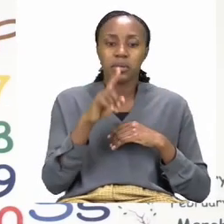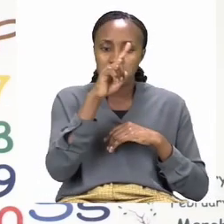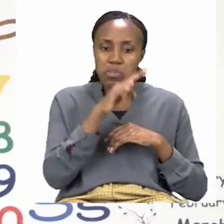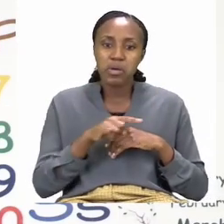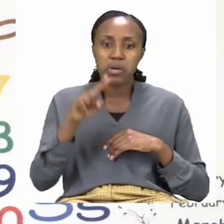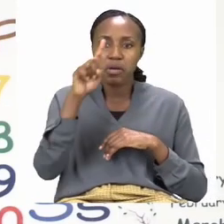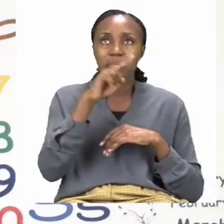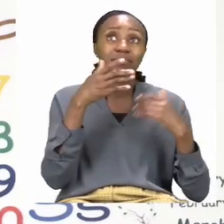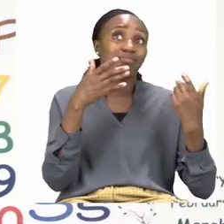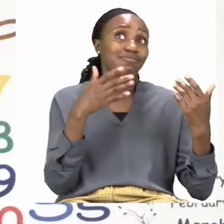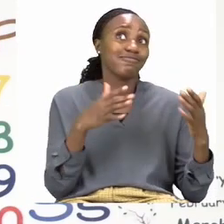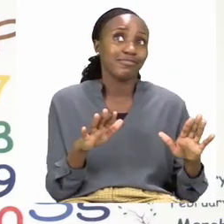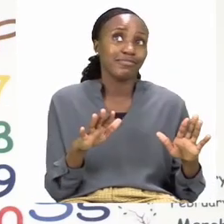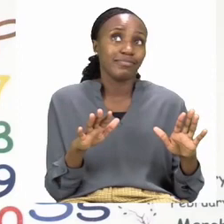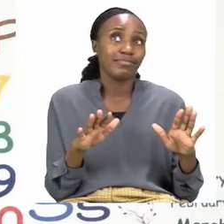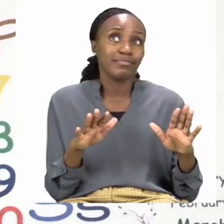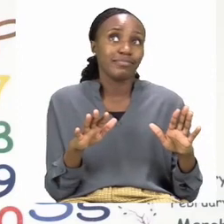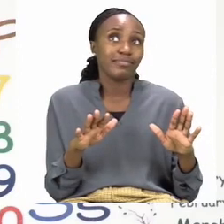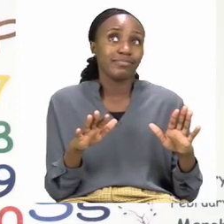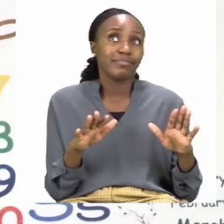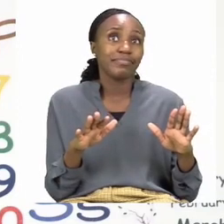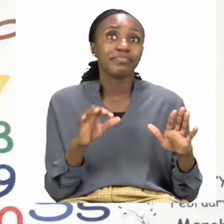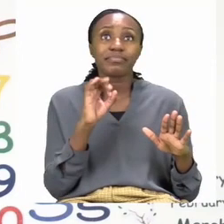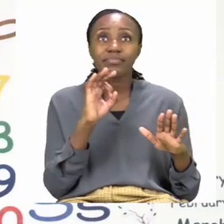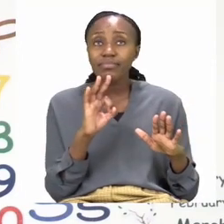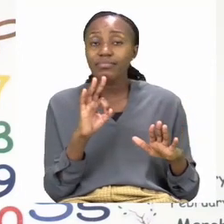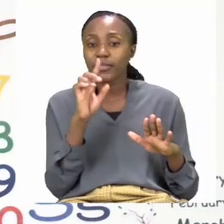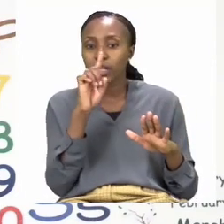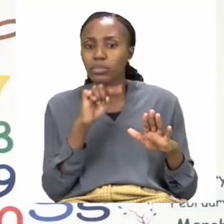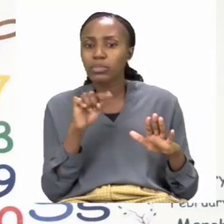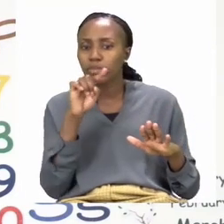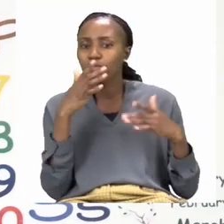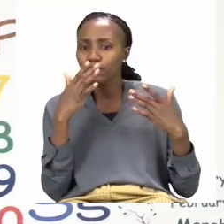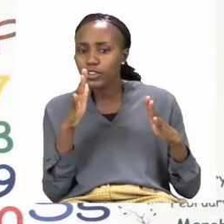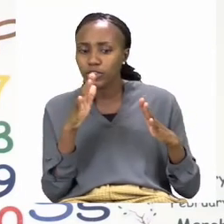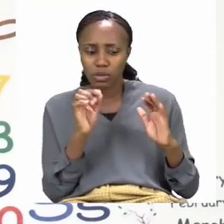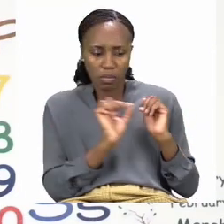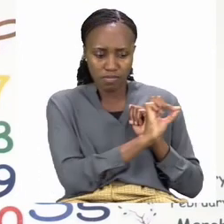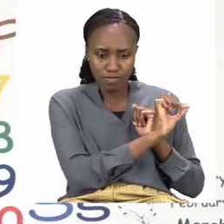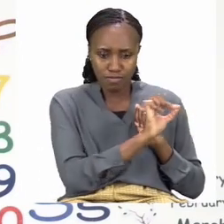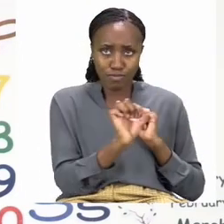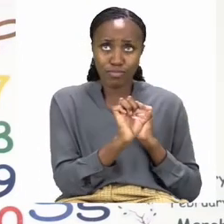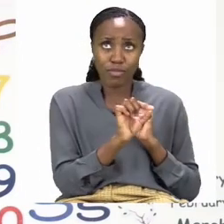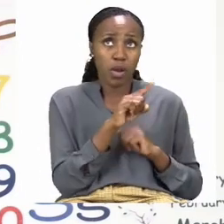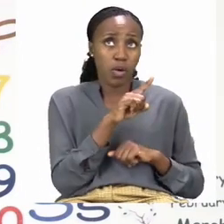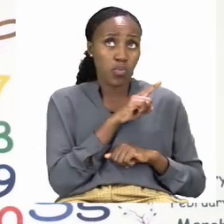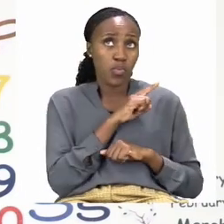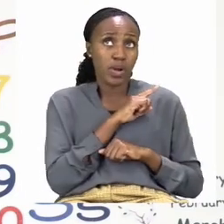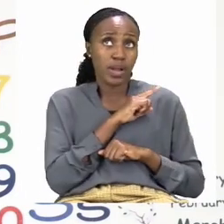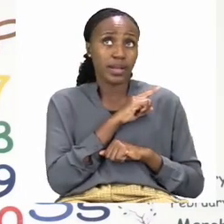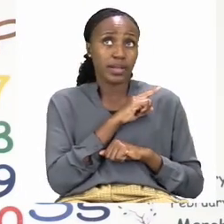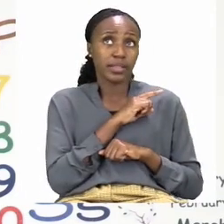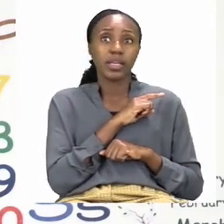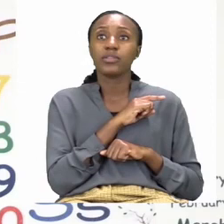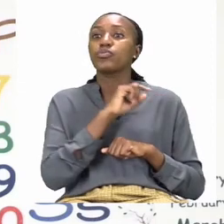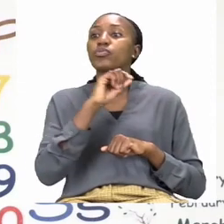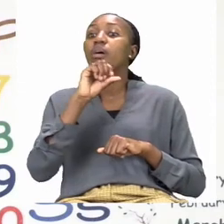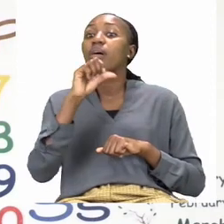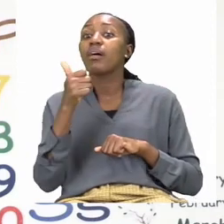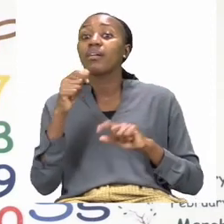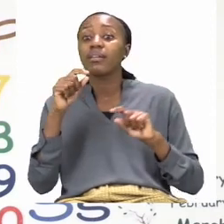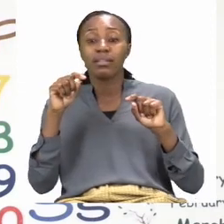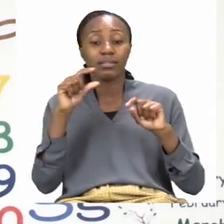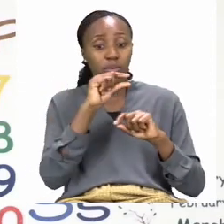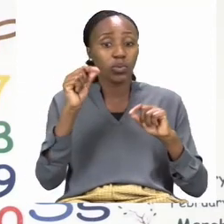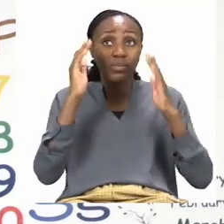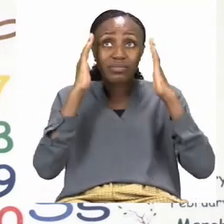already. Now remember, boys and girls, when you do a word search and you found the word, you need to make